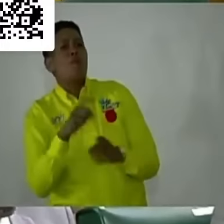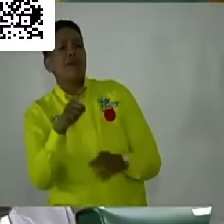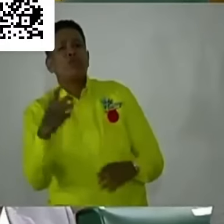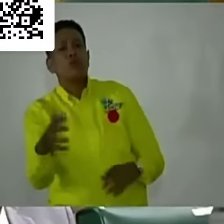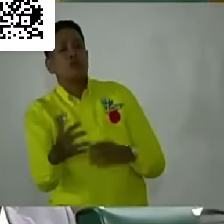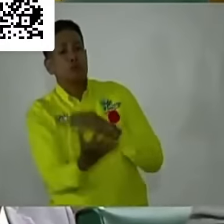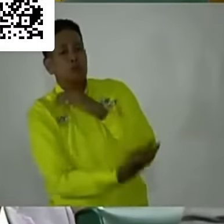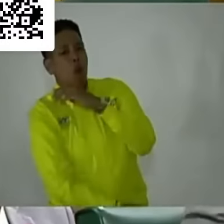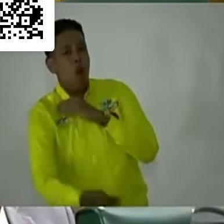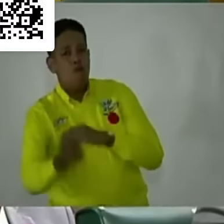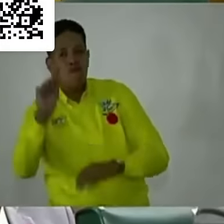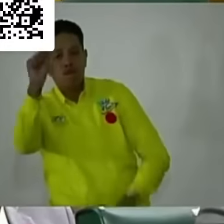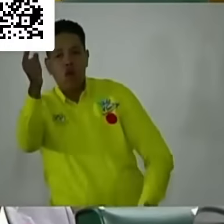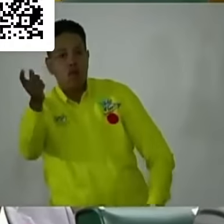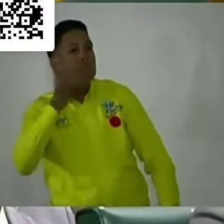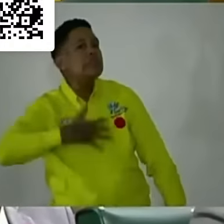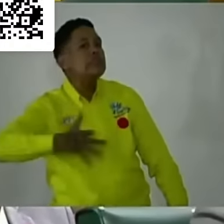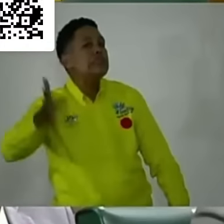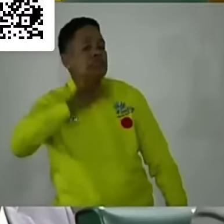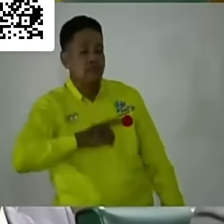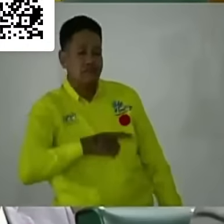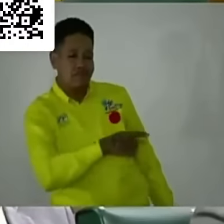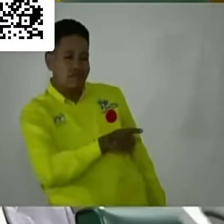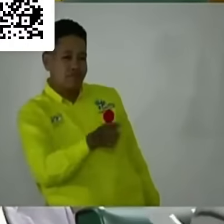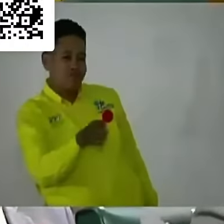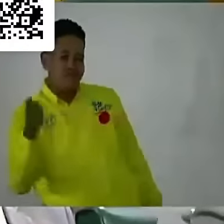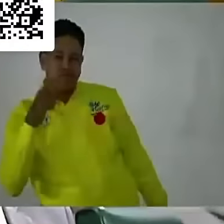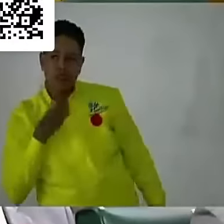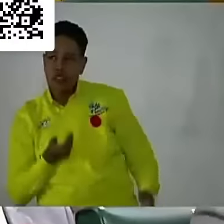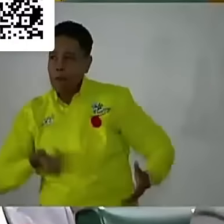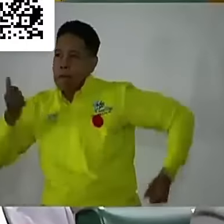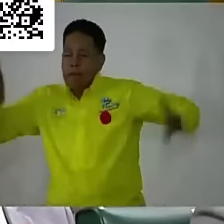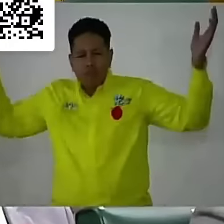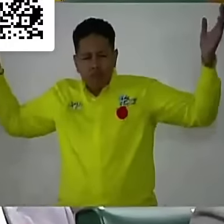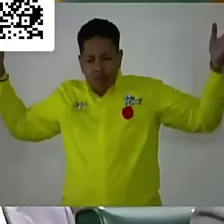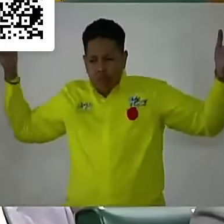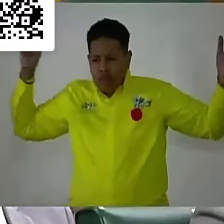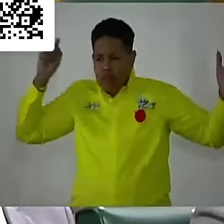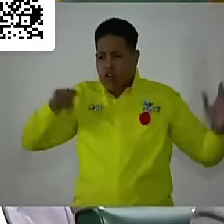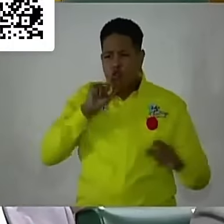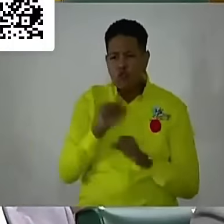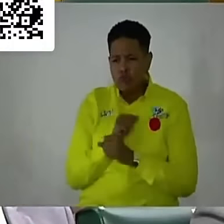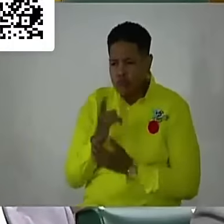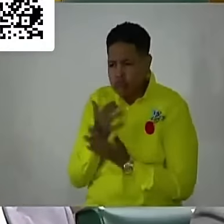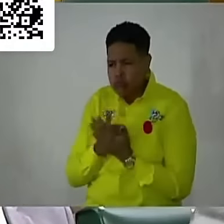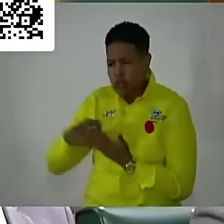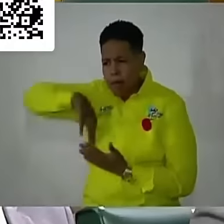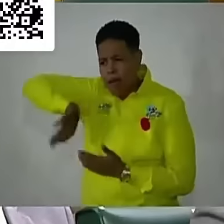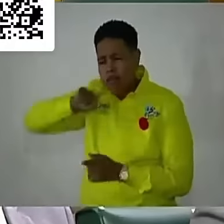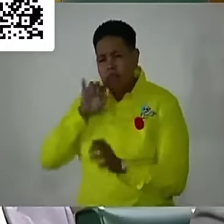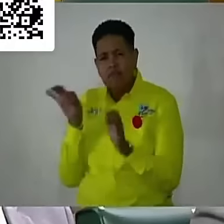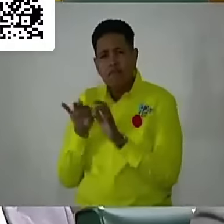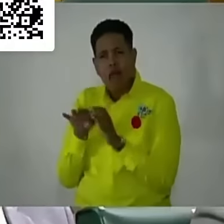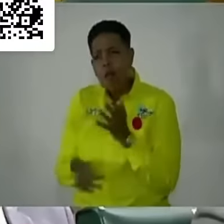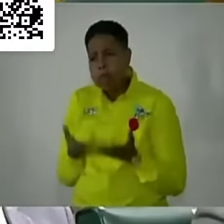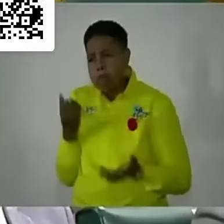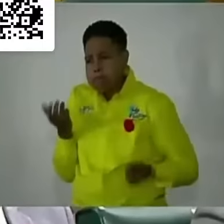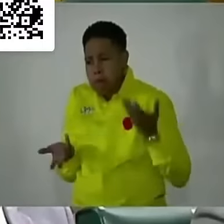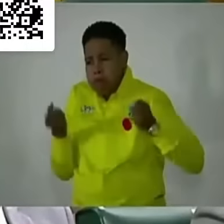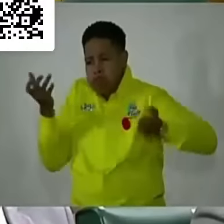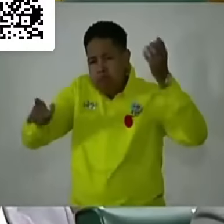poorest of our communities. They should have been reflecting the benefits of the value that has been extracted out of